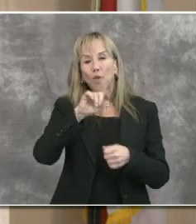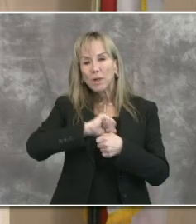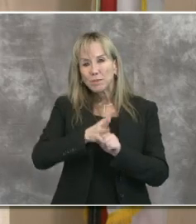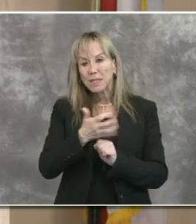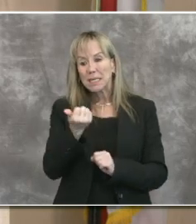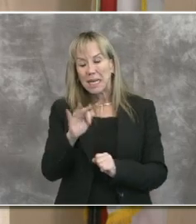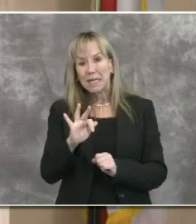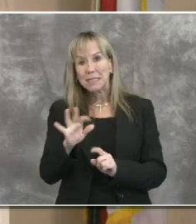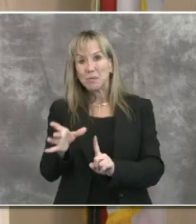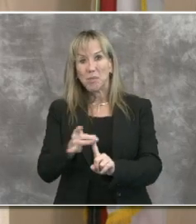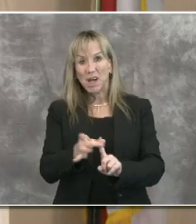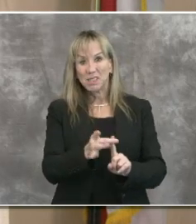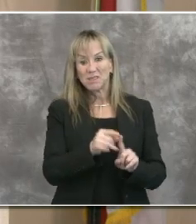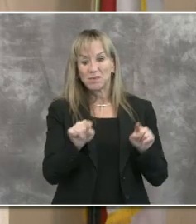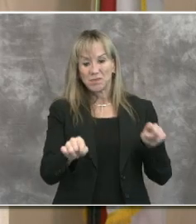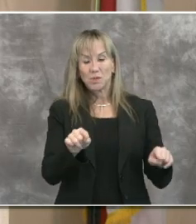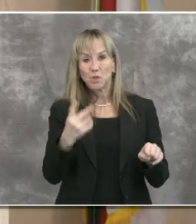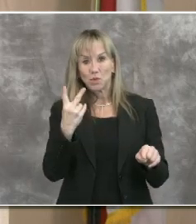Is there,